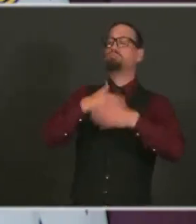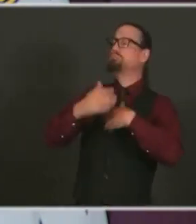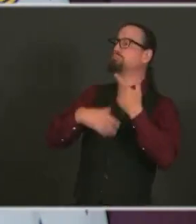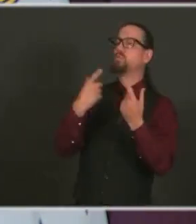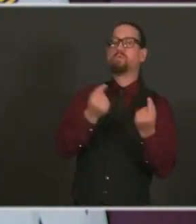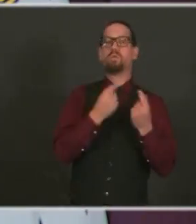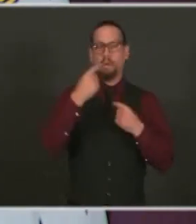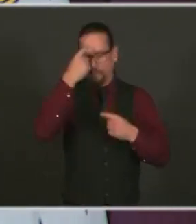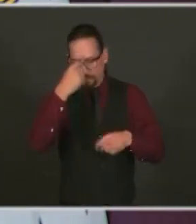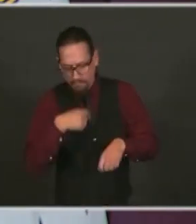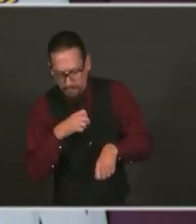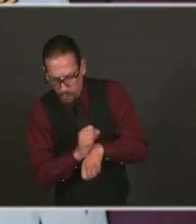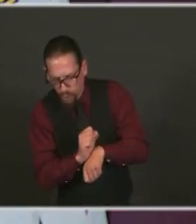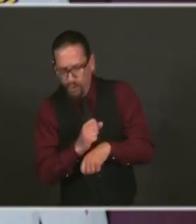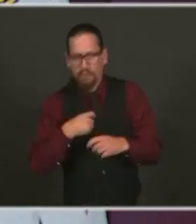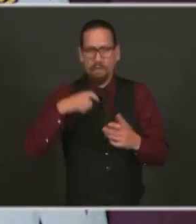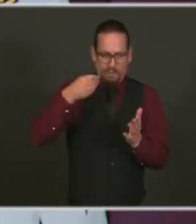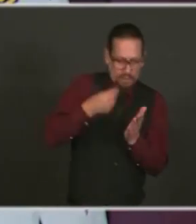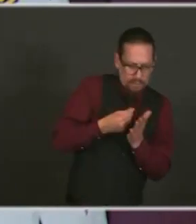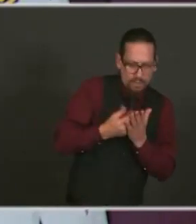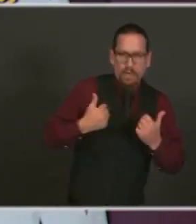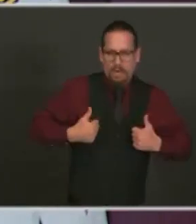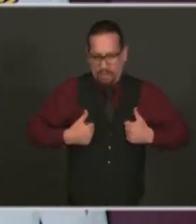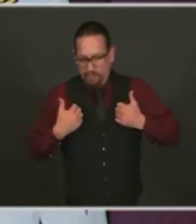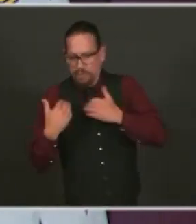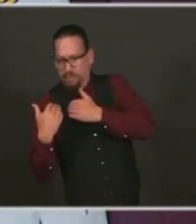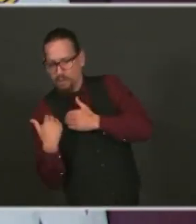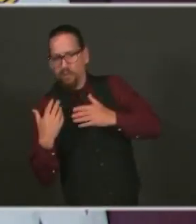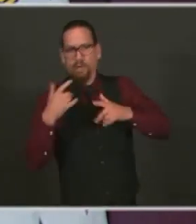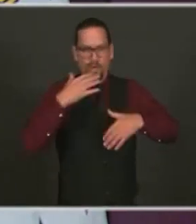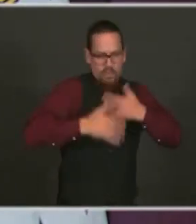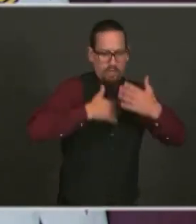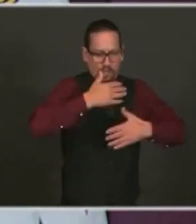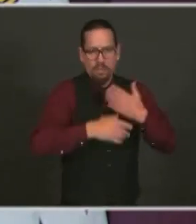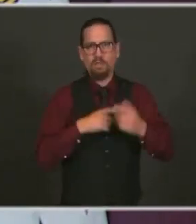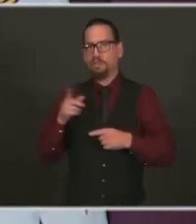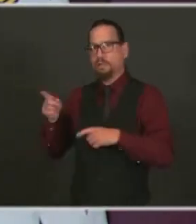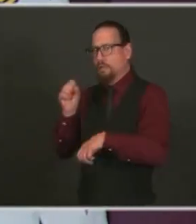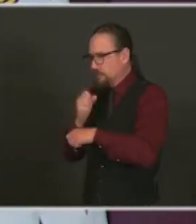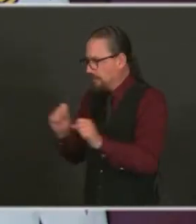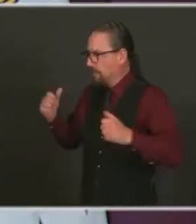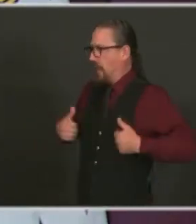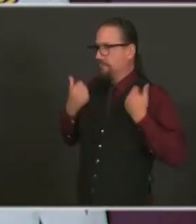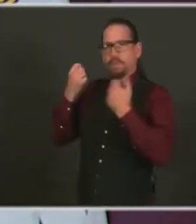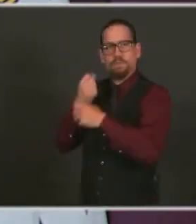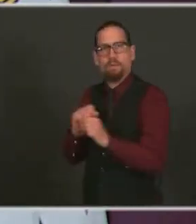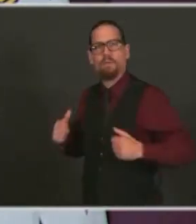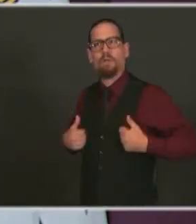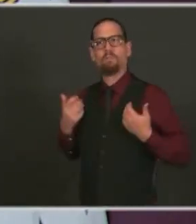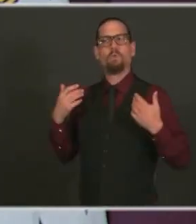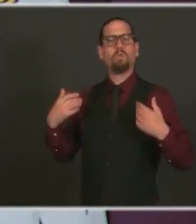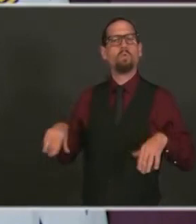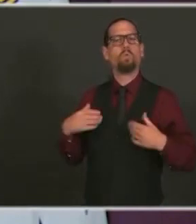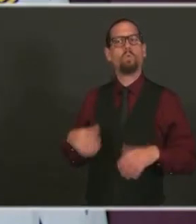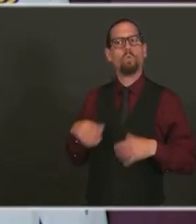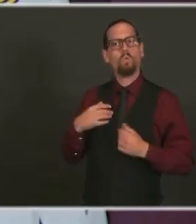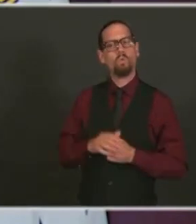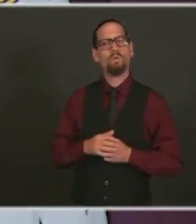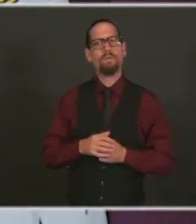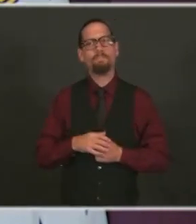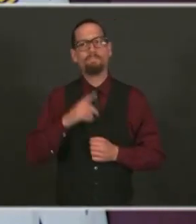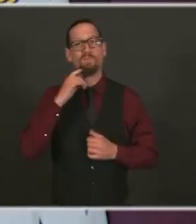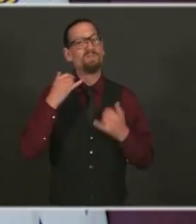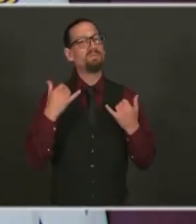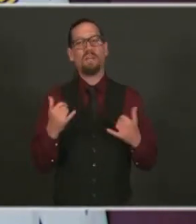hospital, our opportunity to allow somebody to keep their job. That's what you have right now.